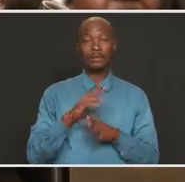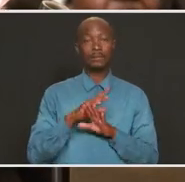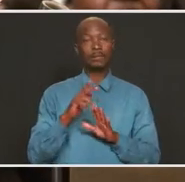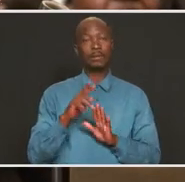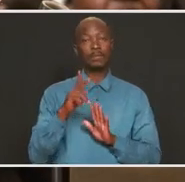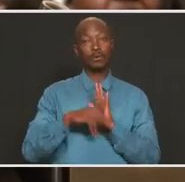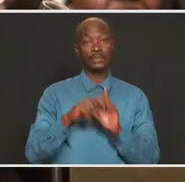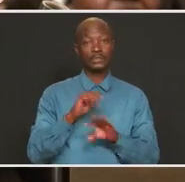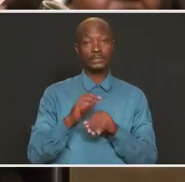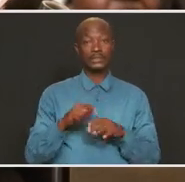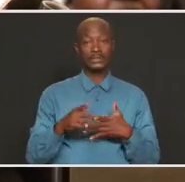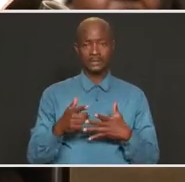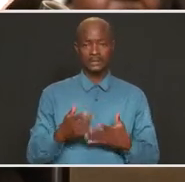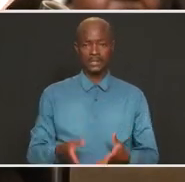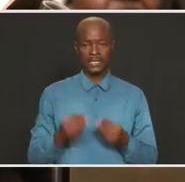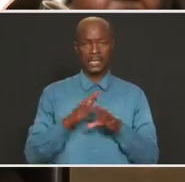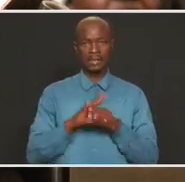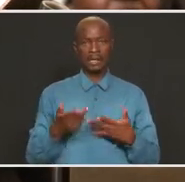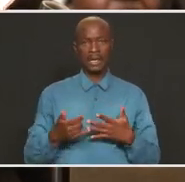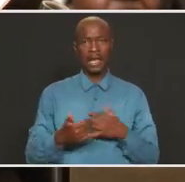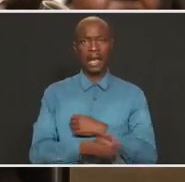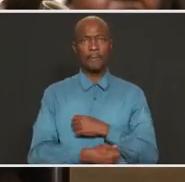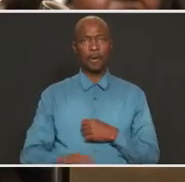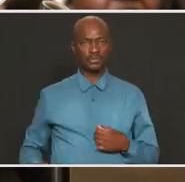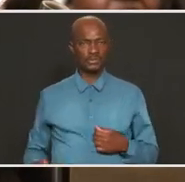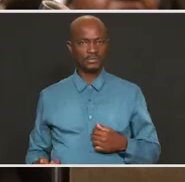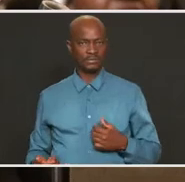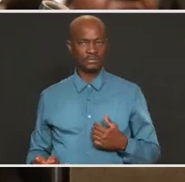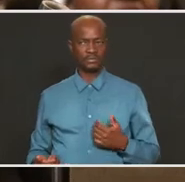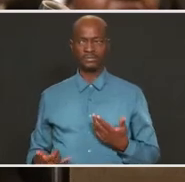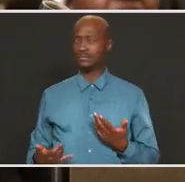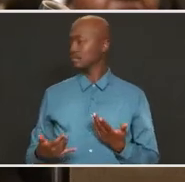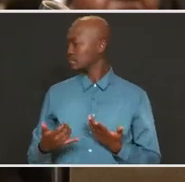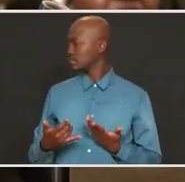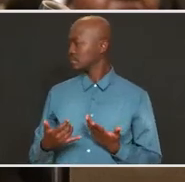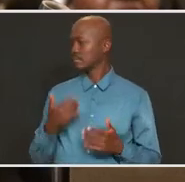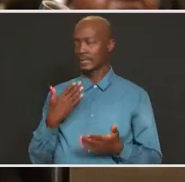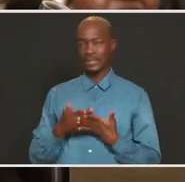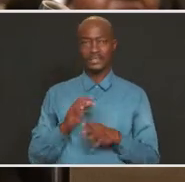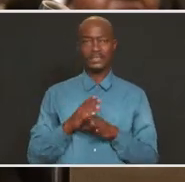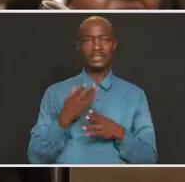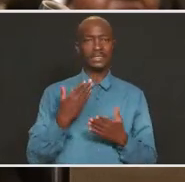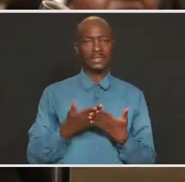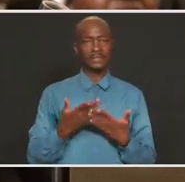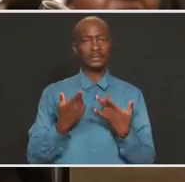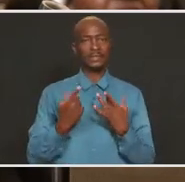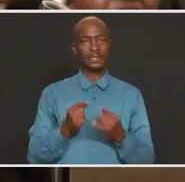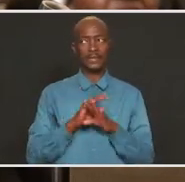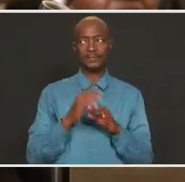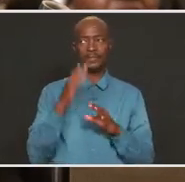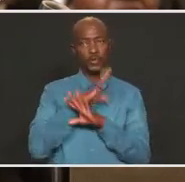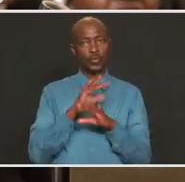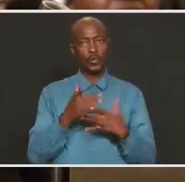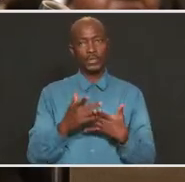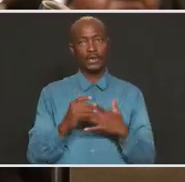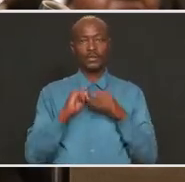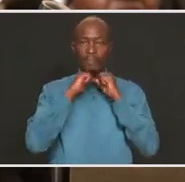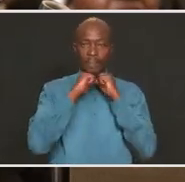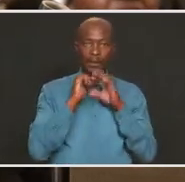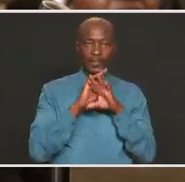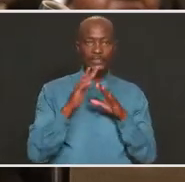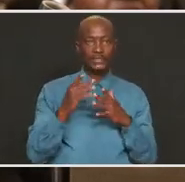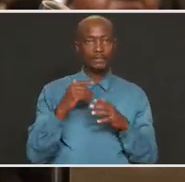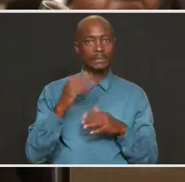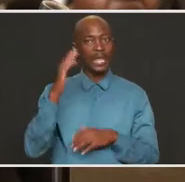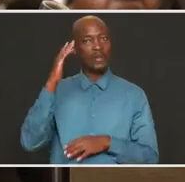Learners to obtain abortions this can be done secretly this can be done without parents or Guardians